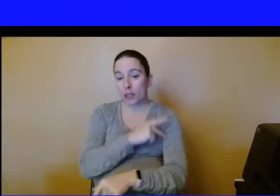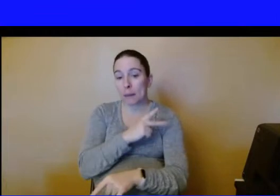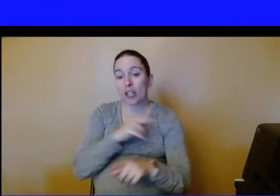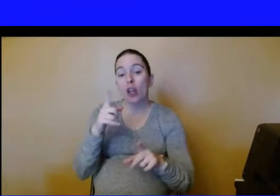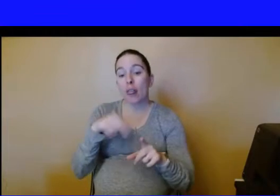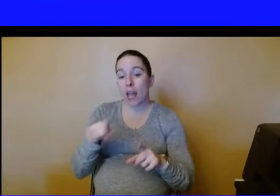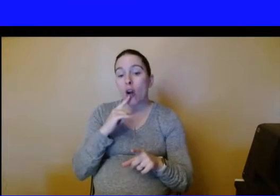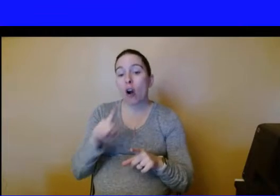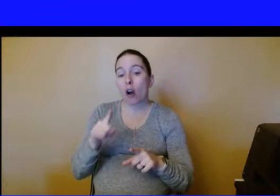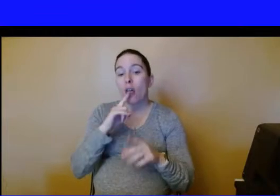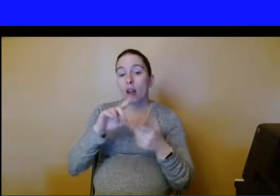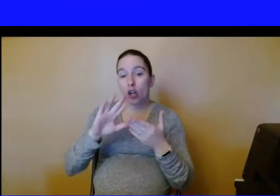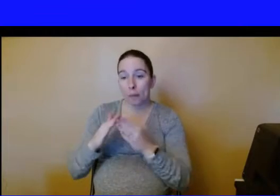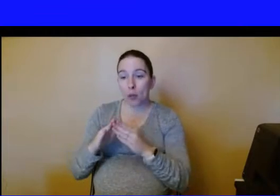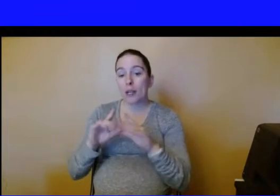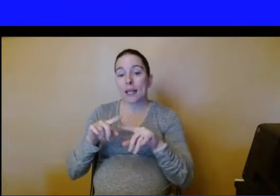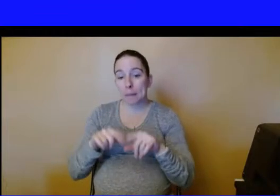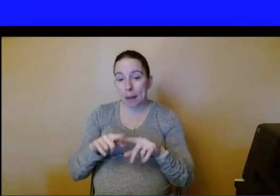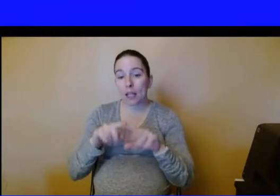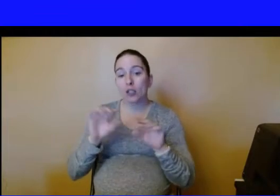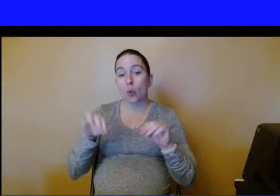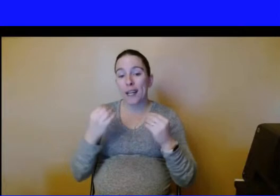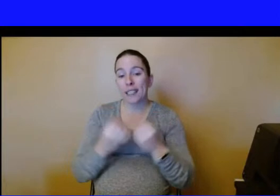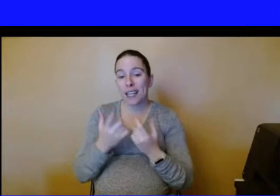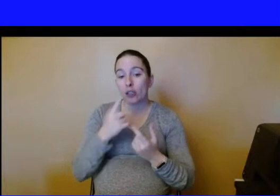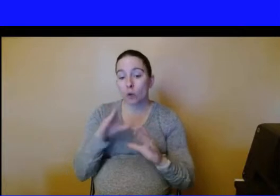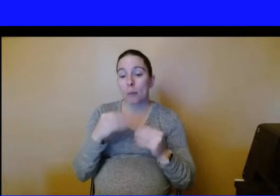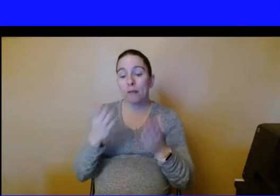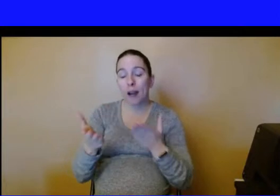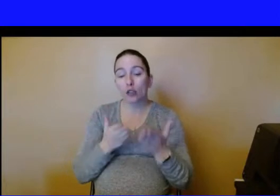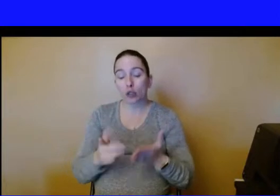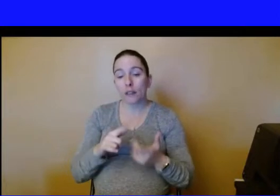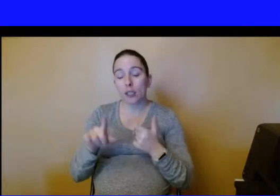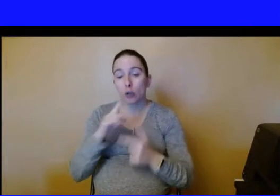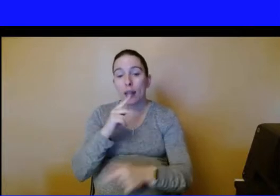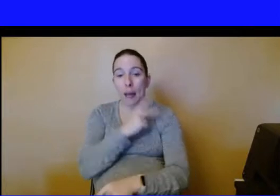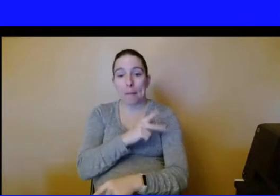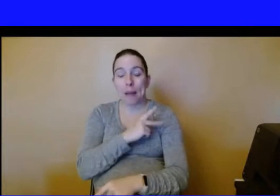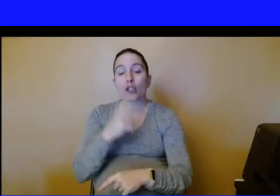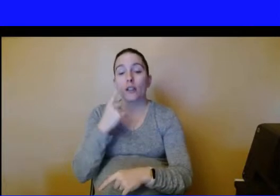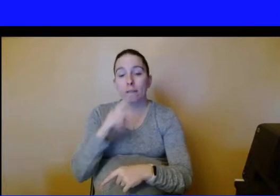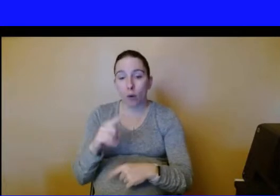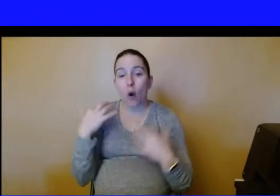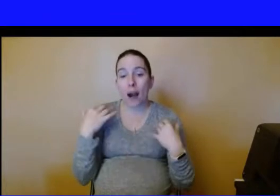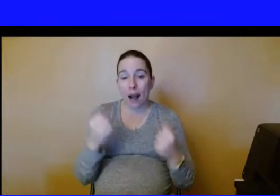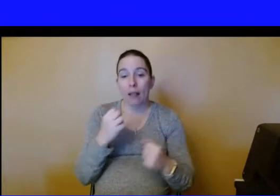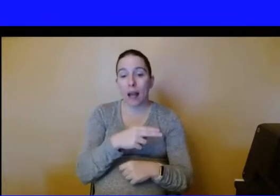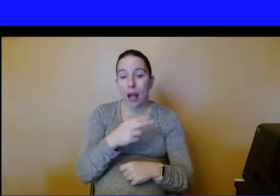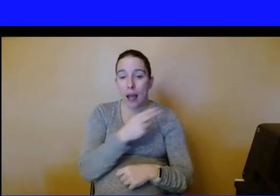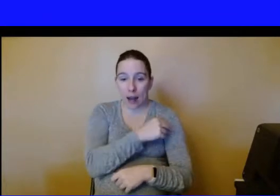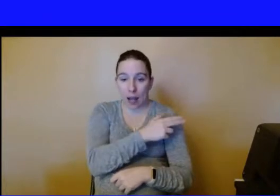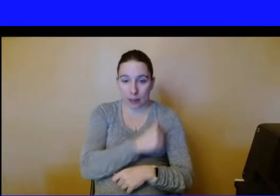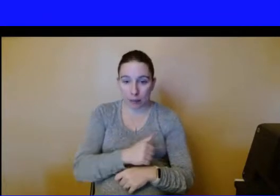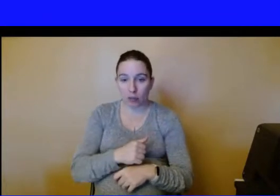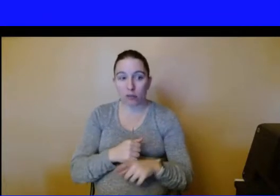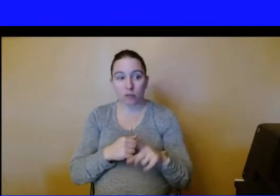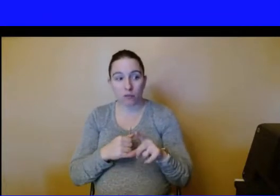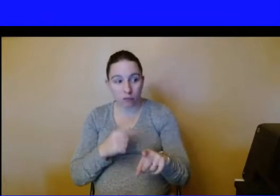it. Oh yeah, it has an IPA, an innovations hub, which I don't guess